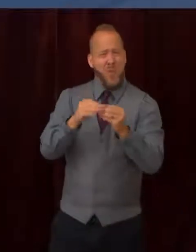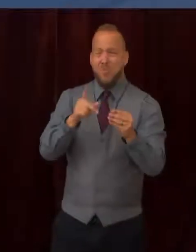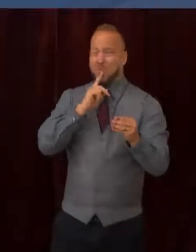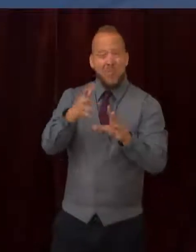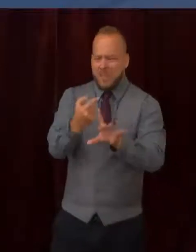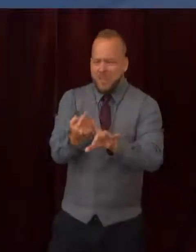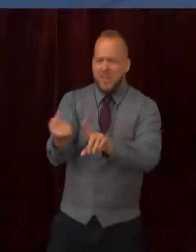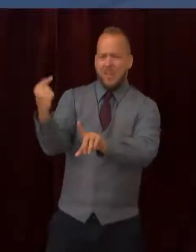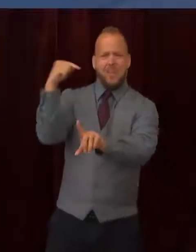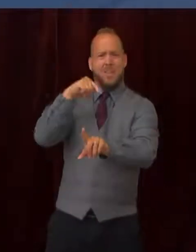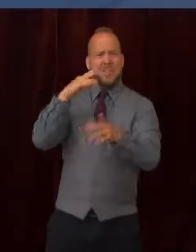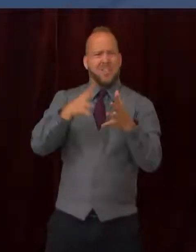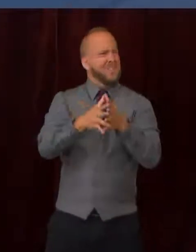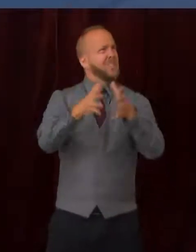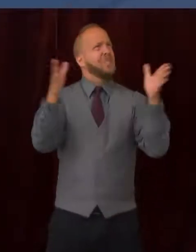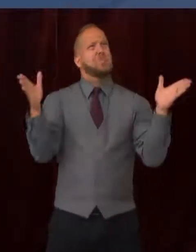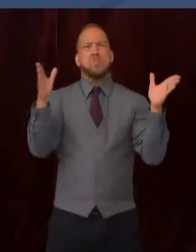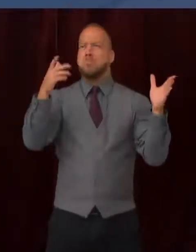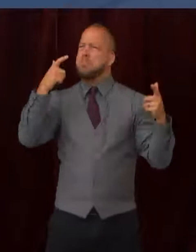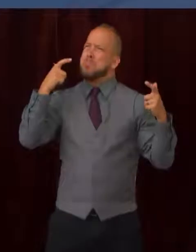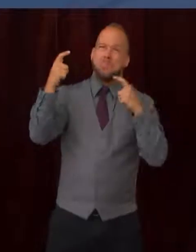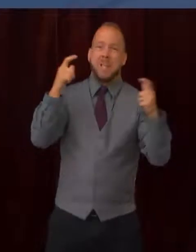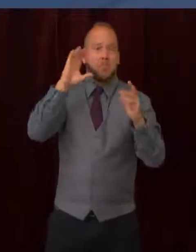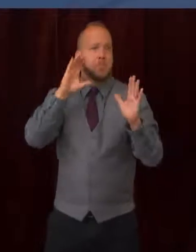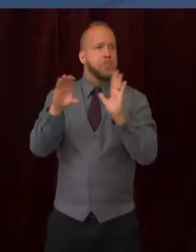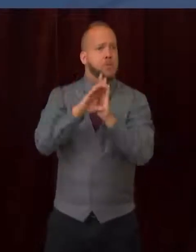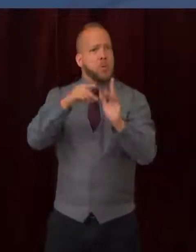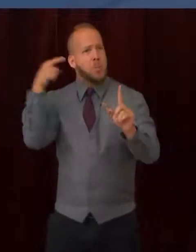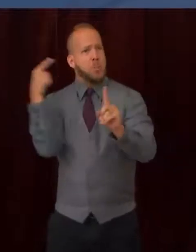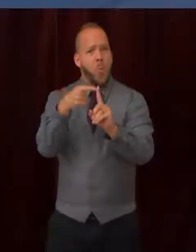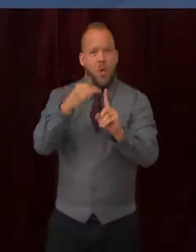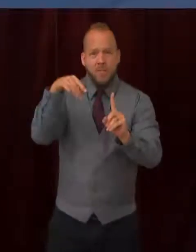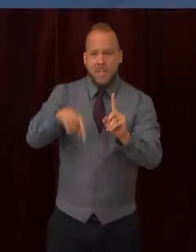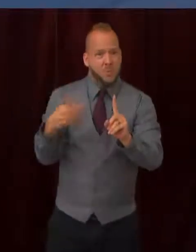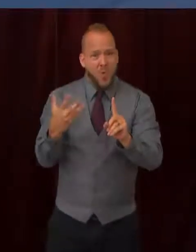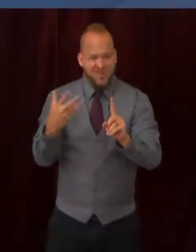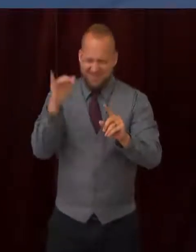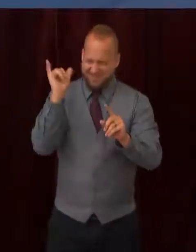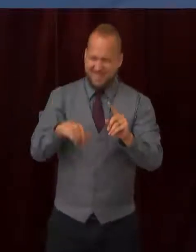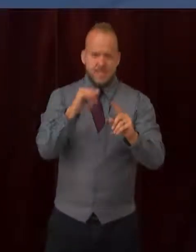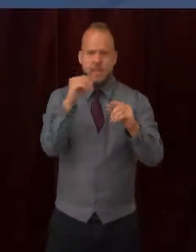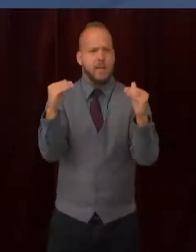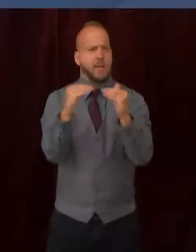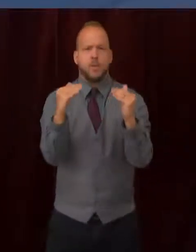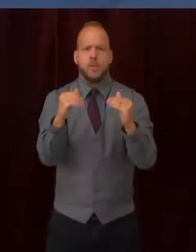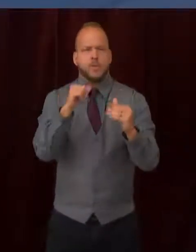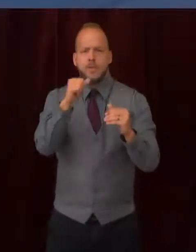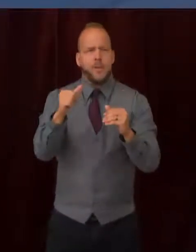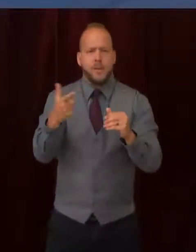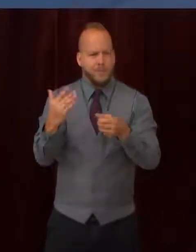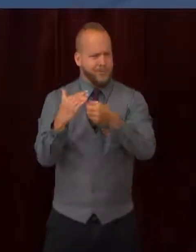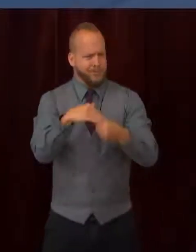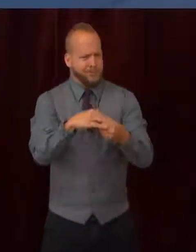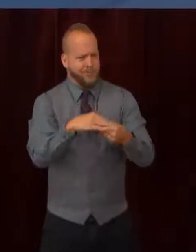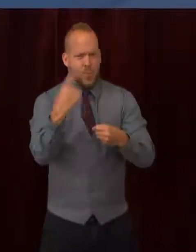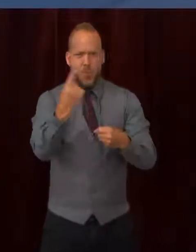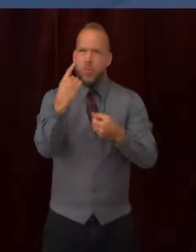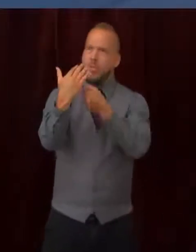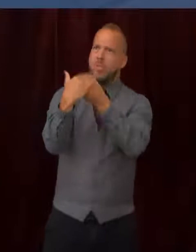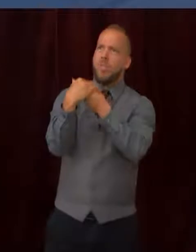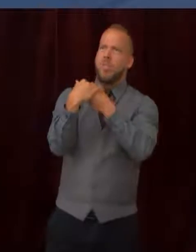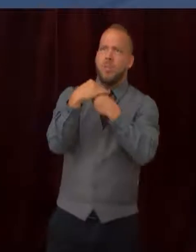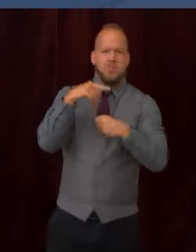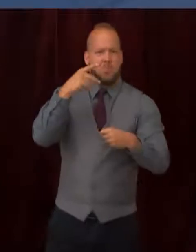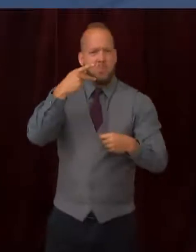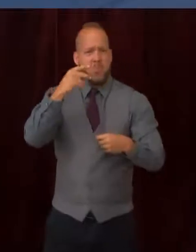spoke of. So out of this, if this helps us continue this march to economic justice that Martin Luther